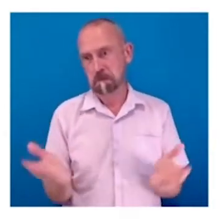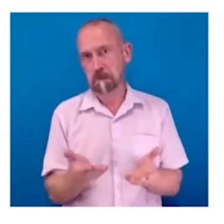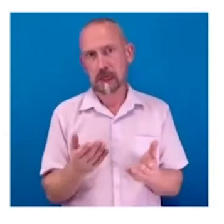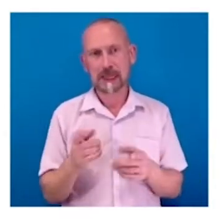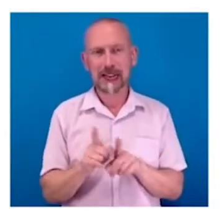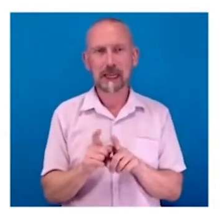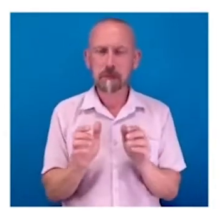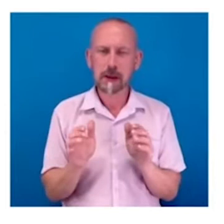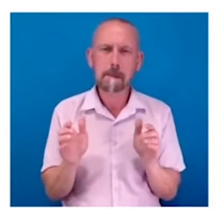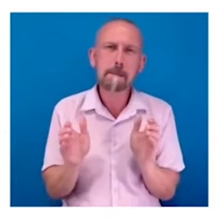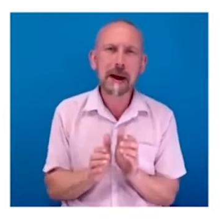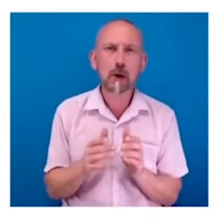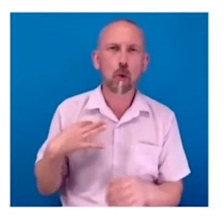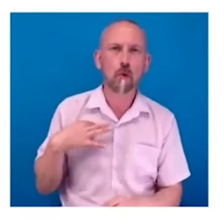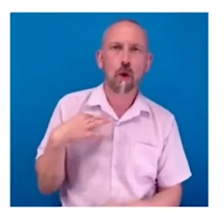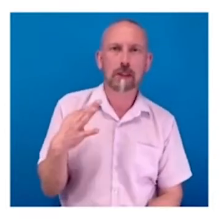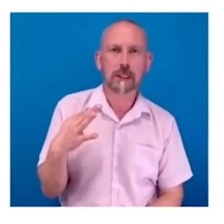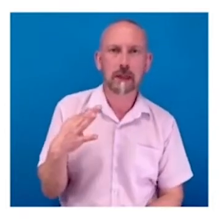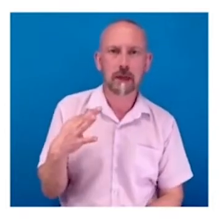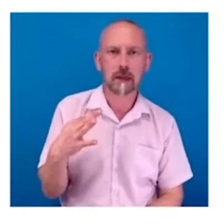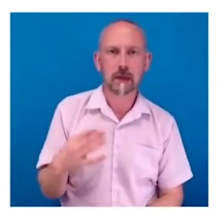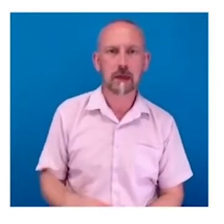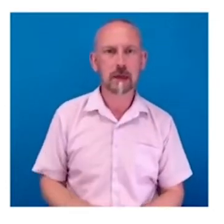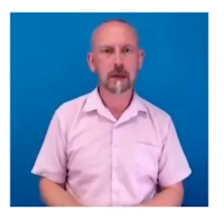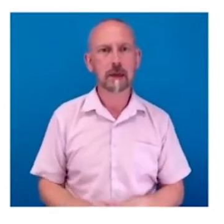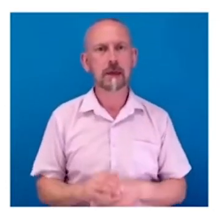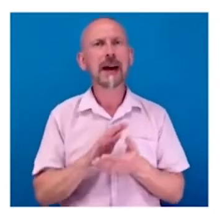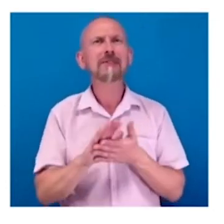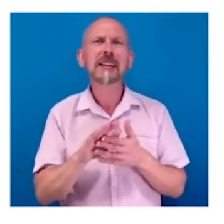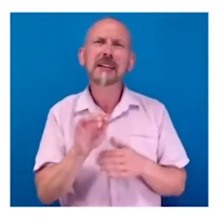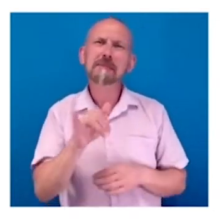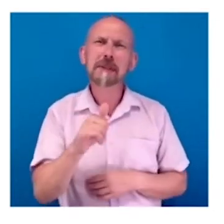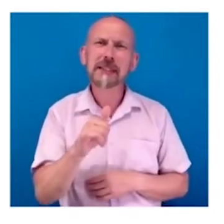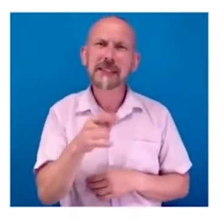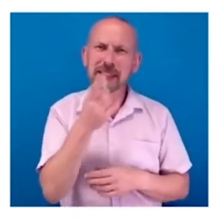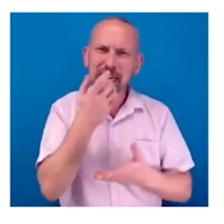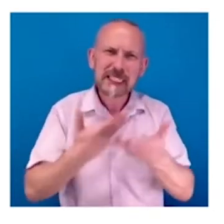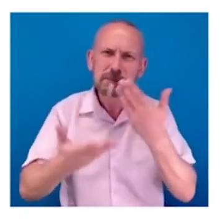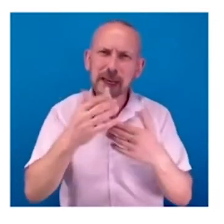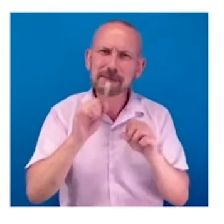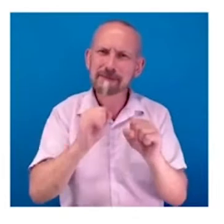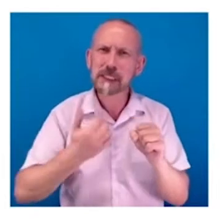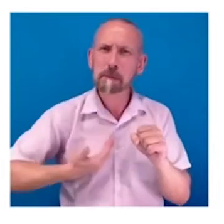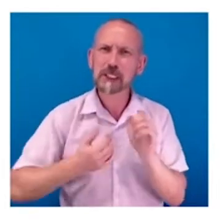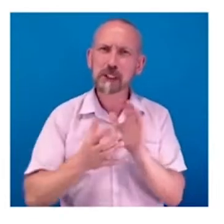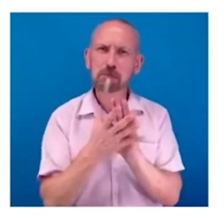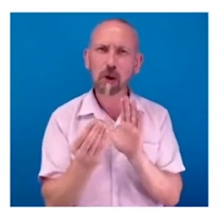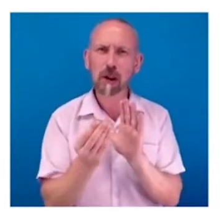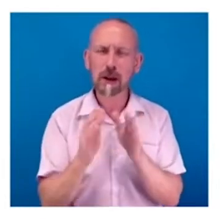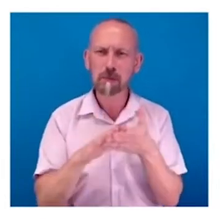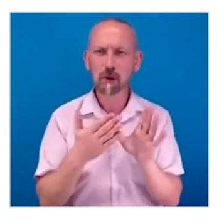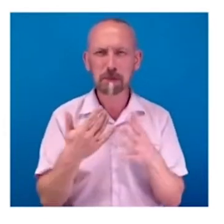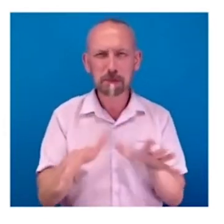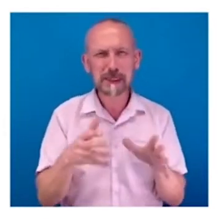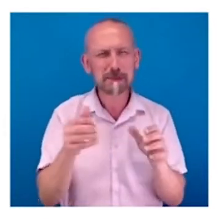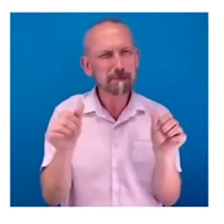is super interesting model, I think. Alex, can't you take it? Would it be okay to just explain how the business model works? Because we mentioned that briefly before, and I thought that was